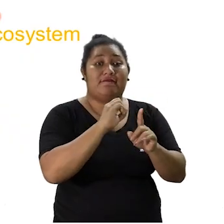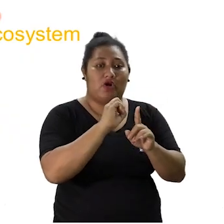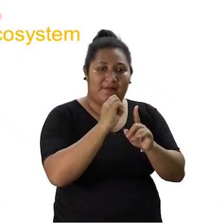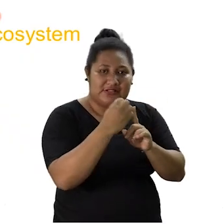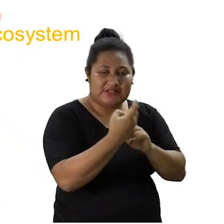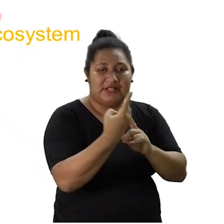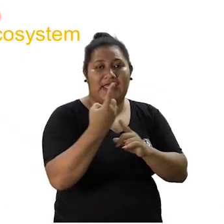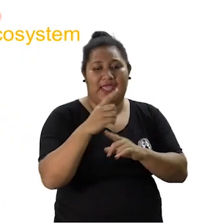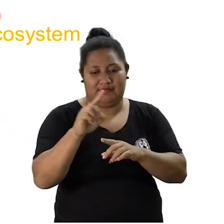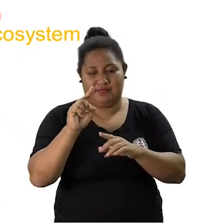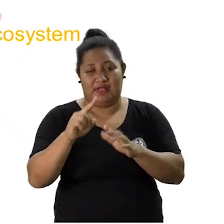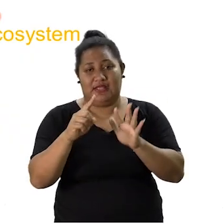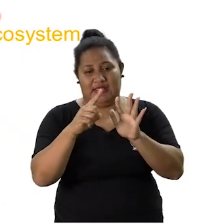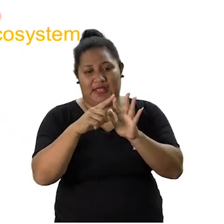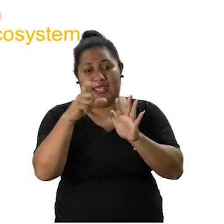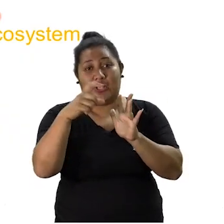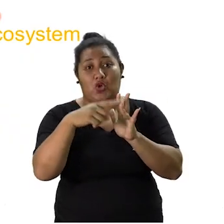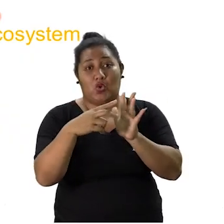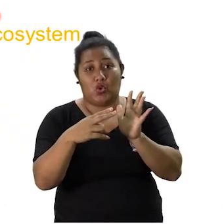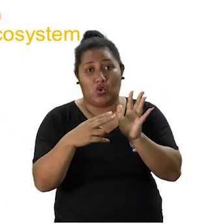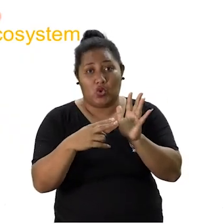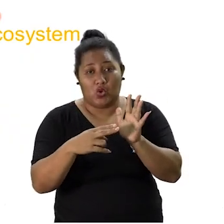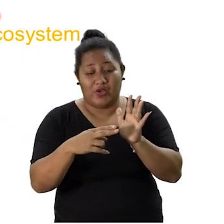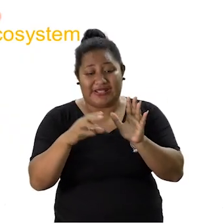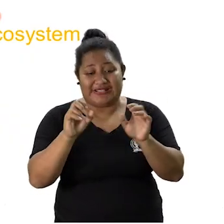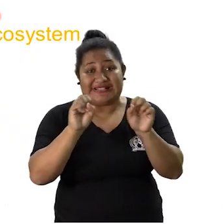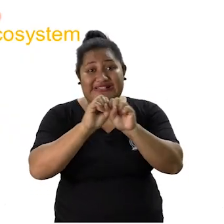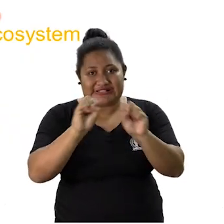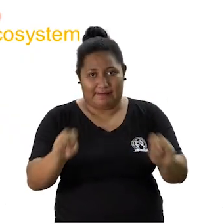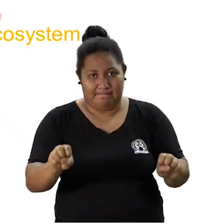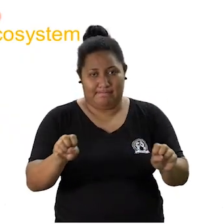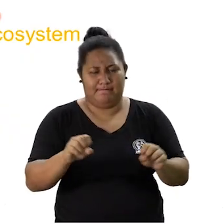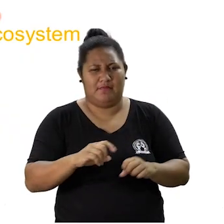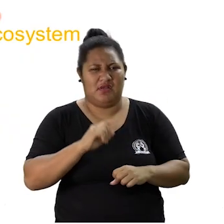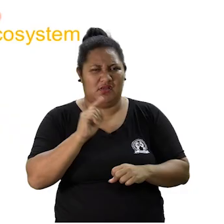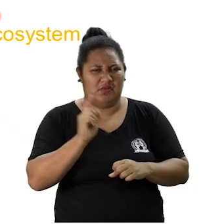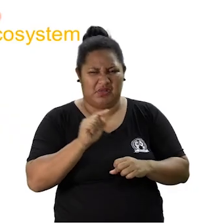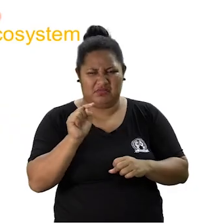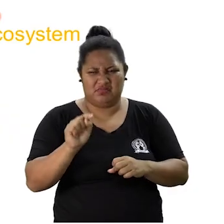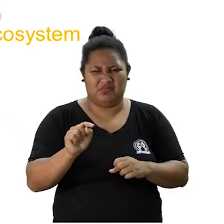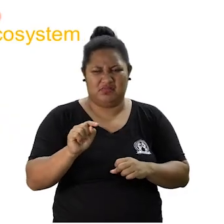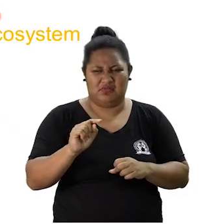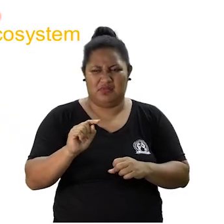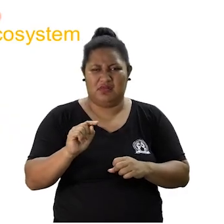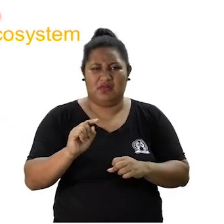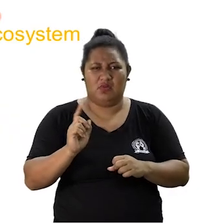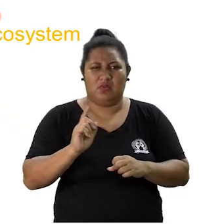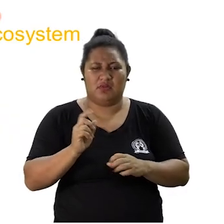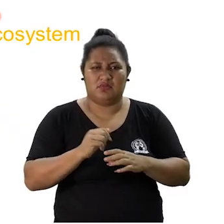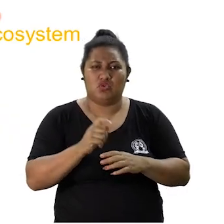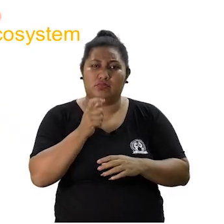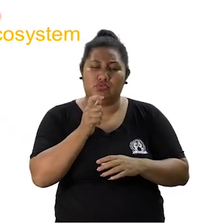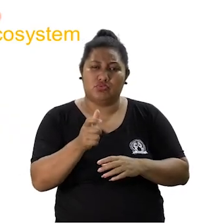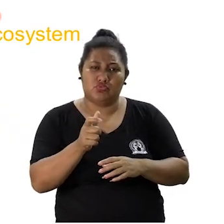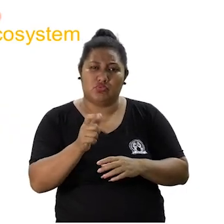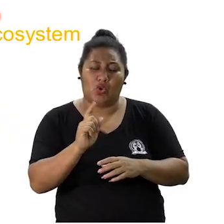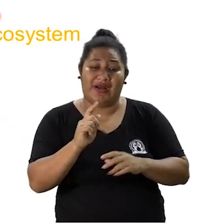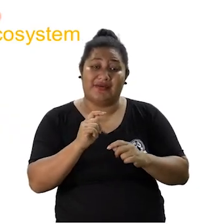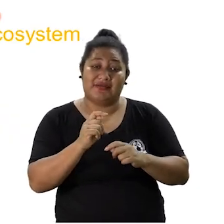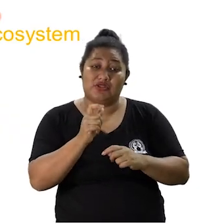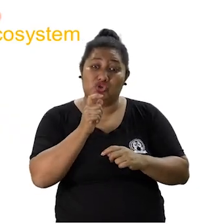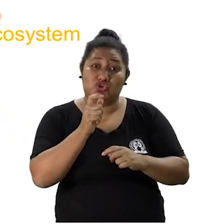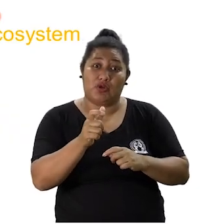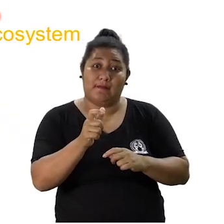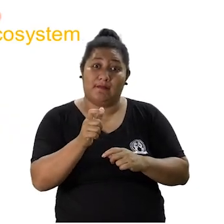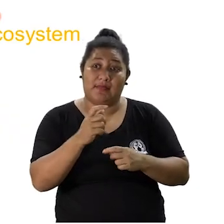le ecosystem la. O le isi lea i tu a inga, le isi lea upu po le term, in whenta